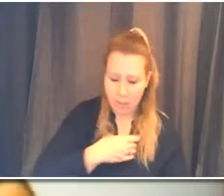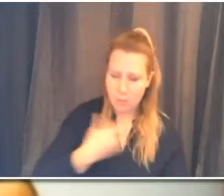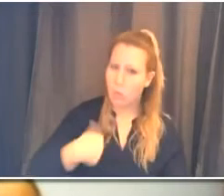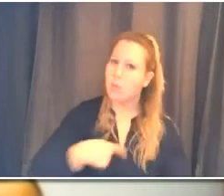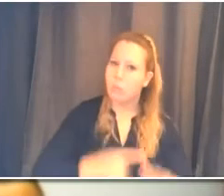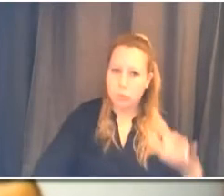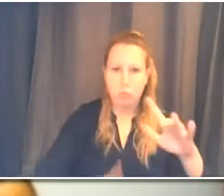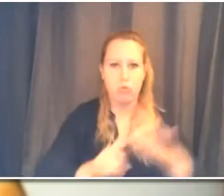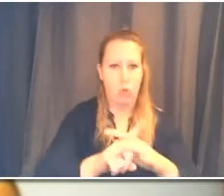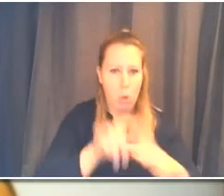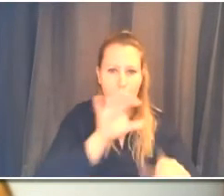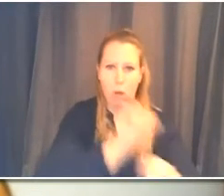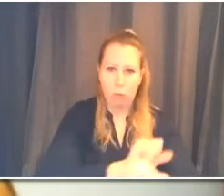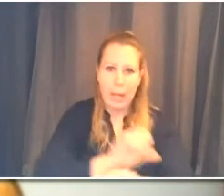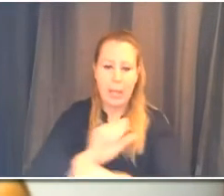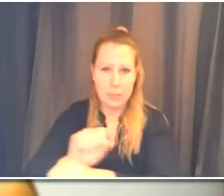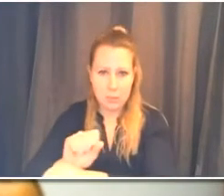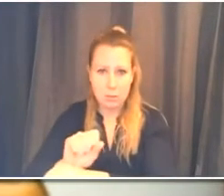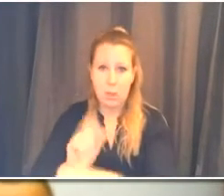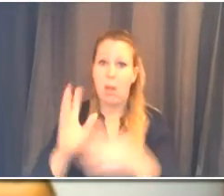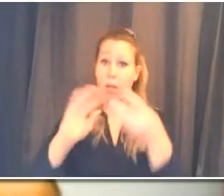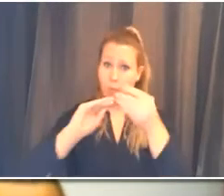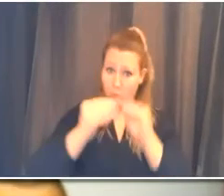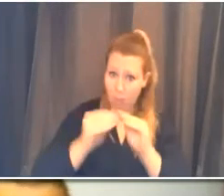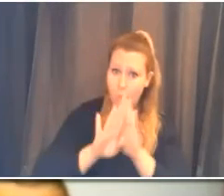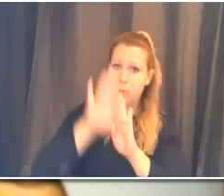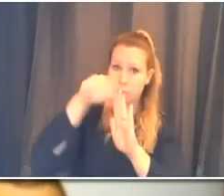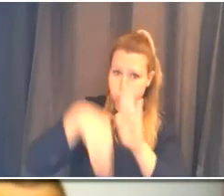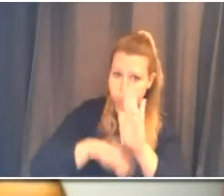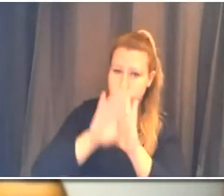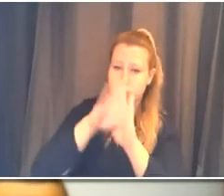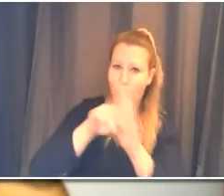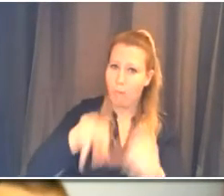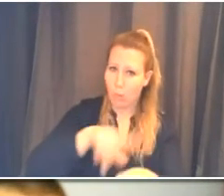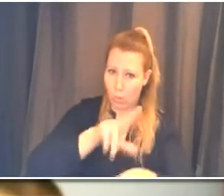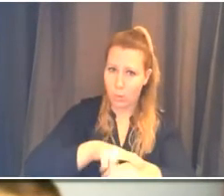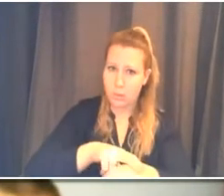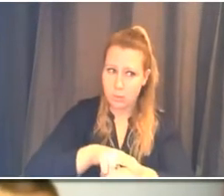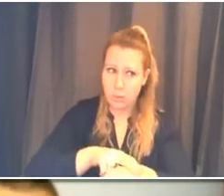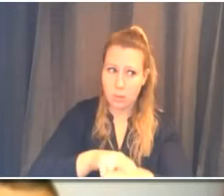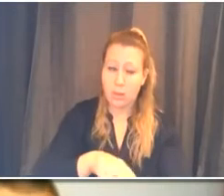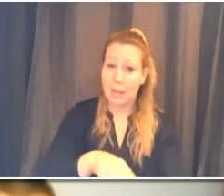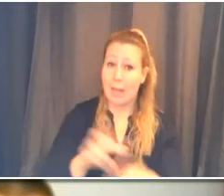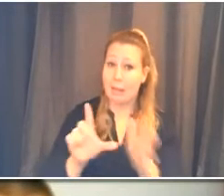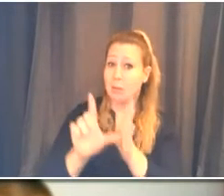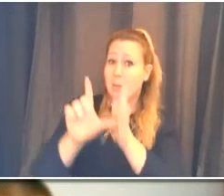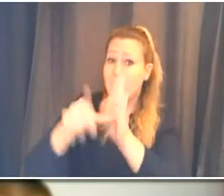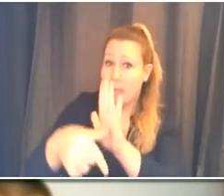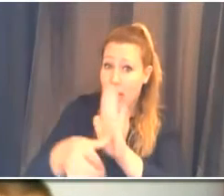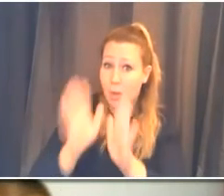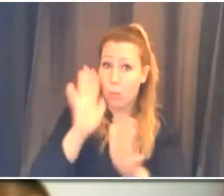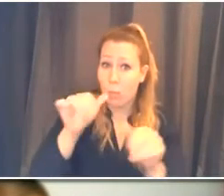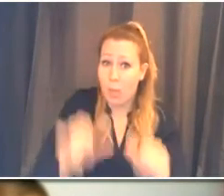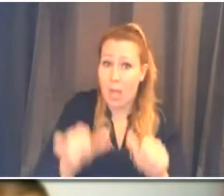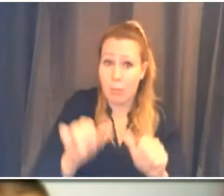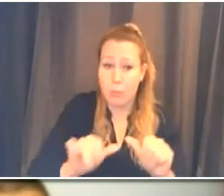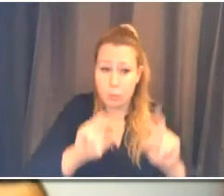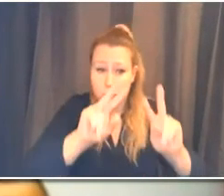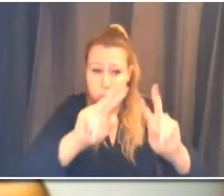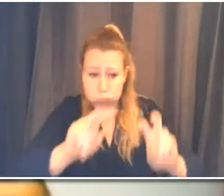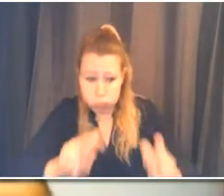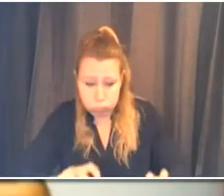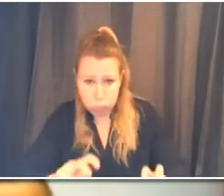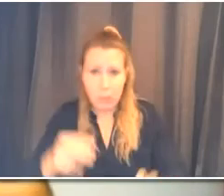why radio runs were up arrests are down complaints are down one of the points that chair Rosen made in the beginning